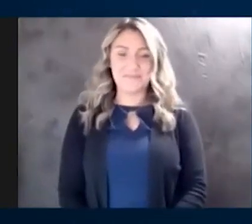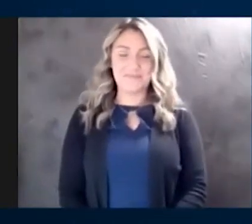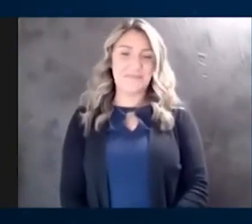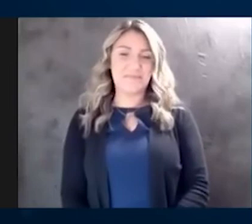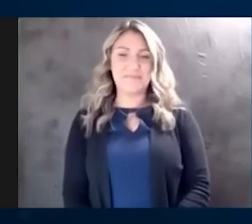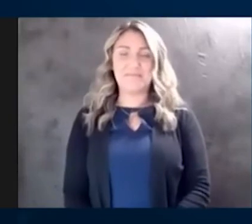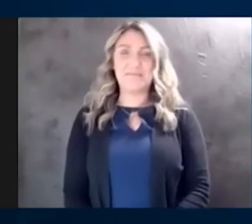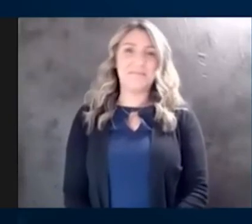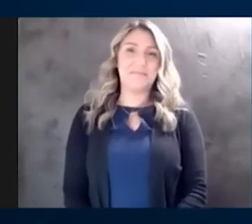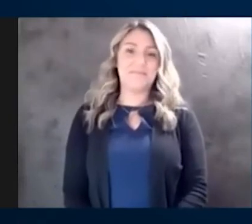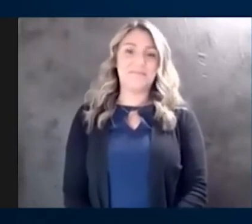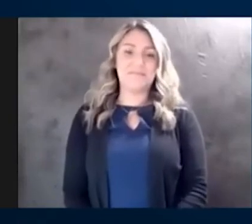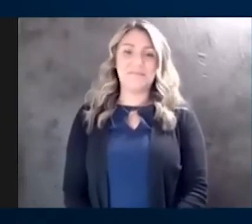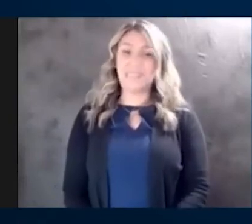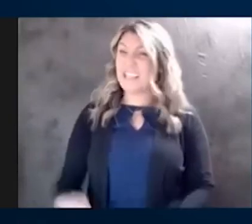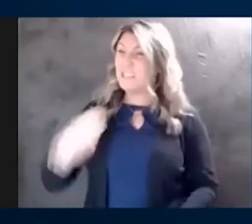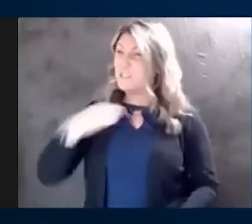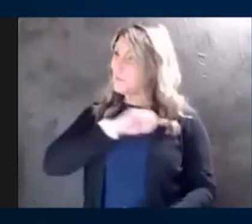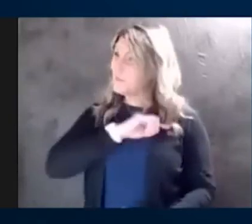Did we lose our gals?